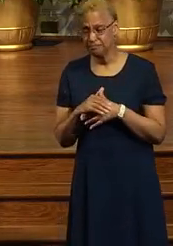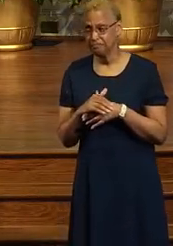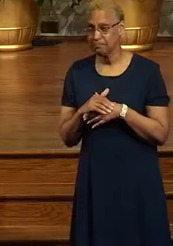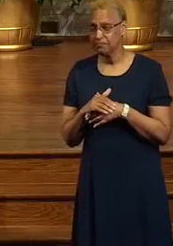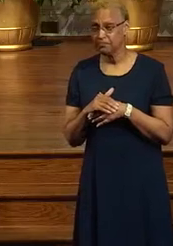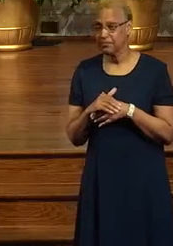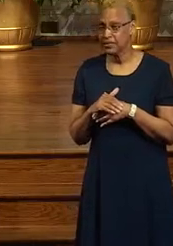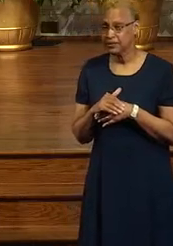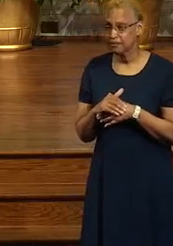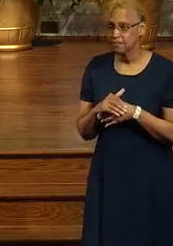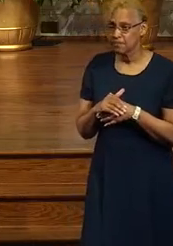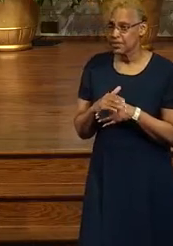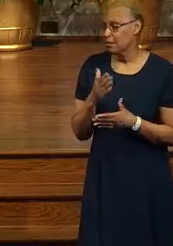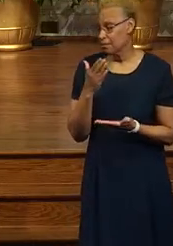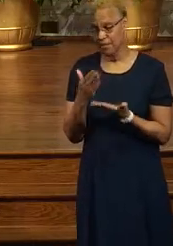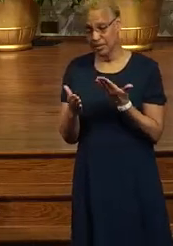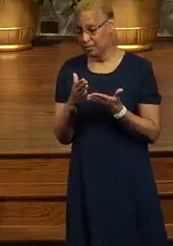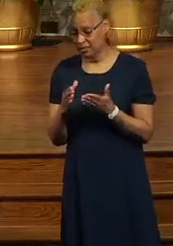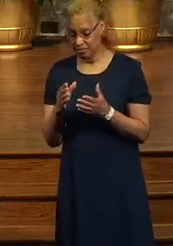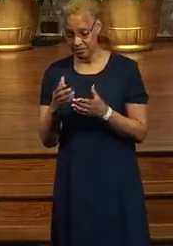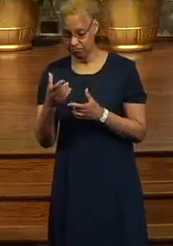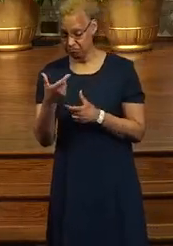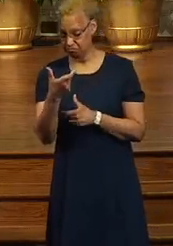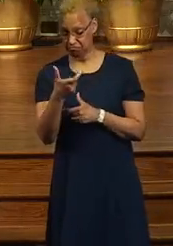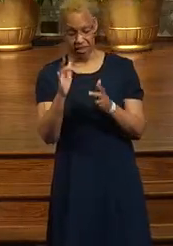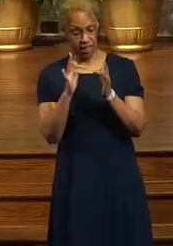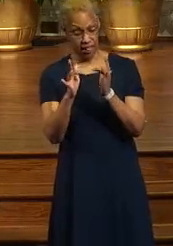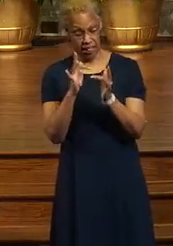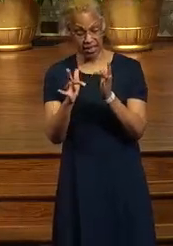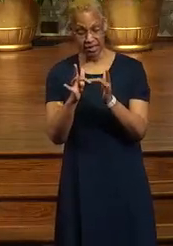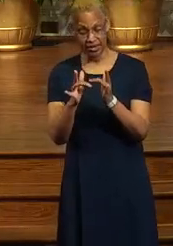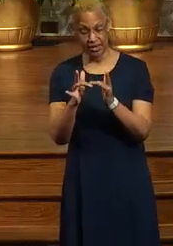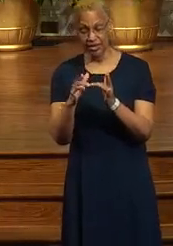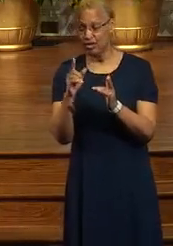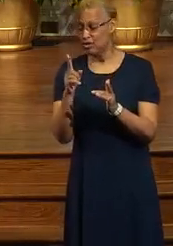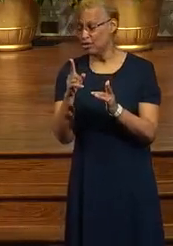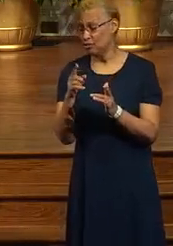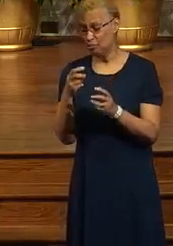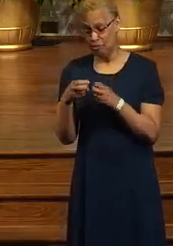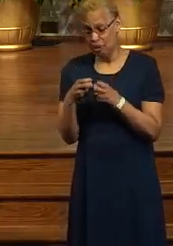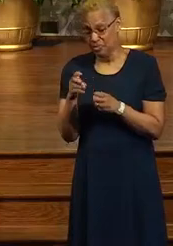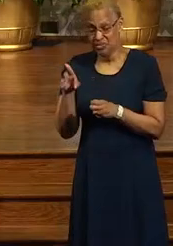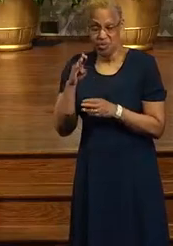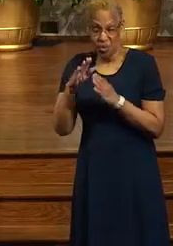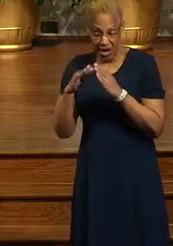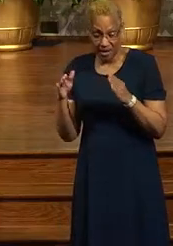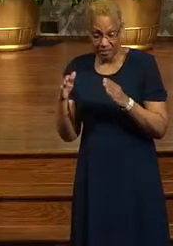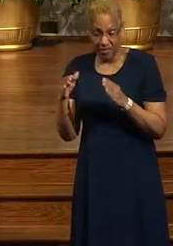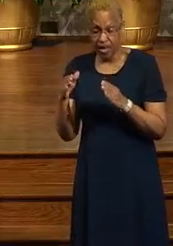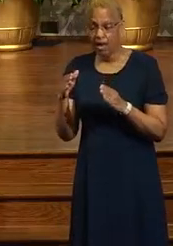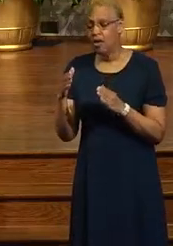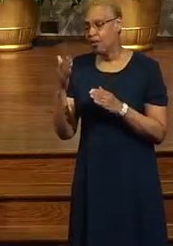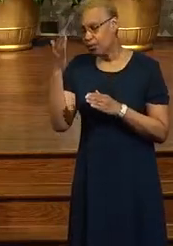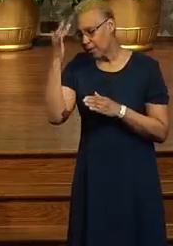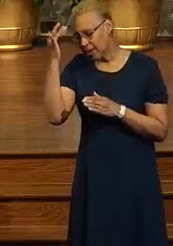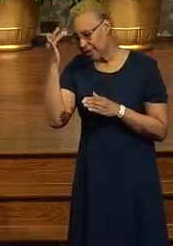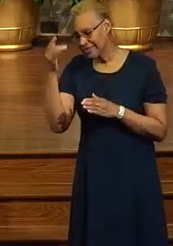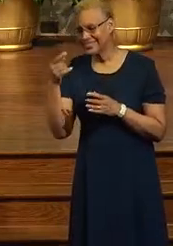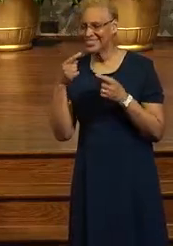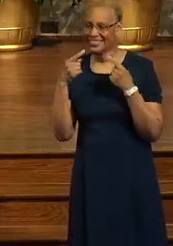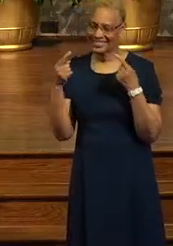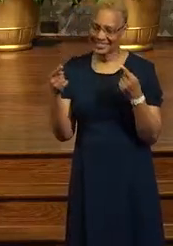maybe you had to limp into your house. Because of sin, we are infected and